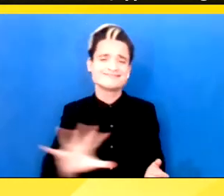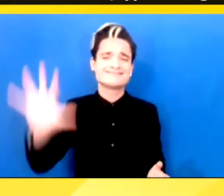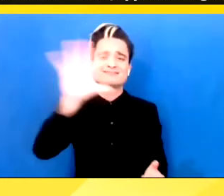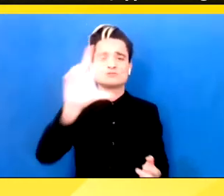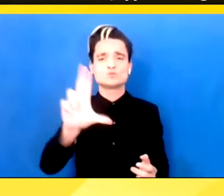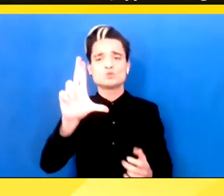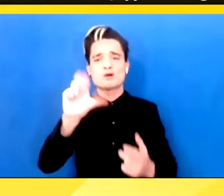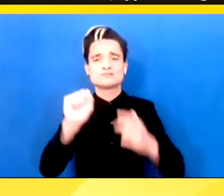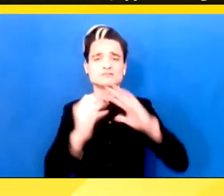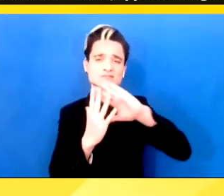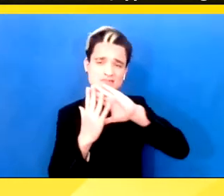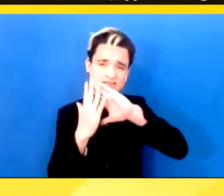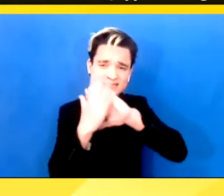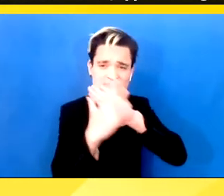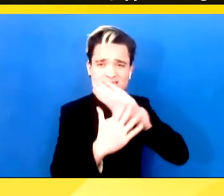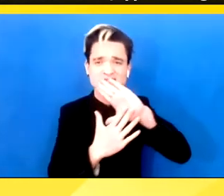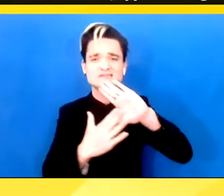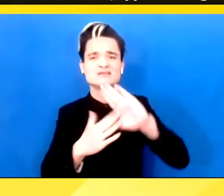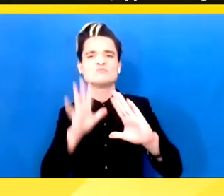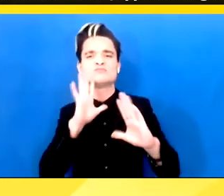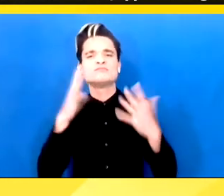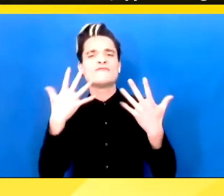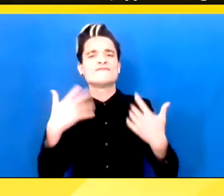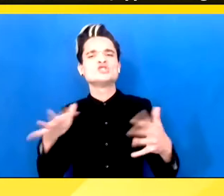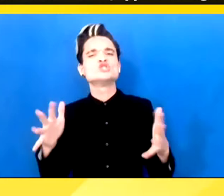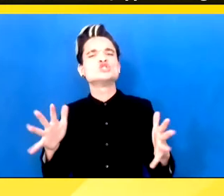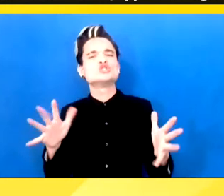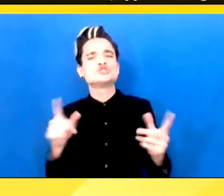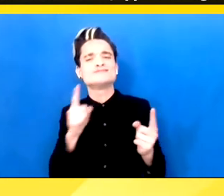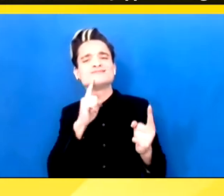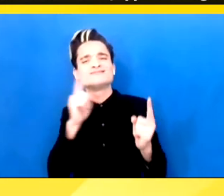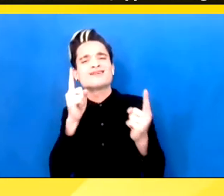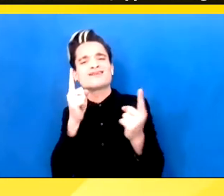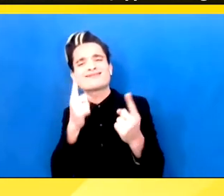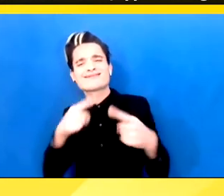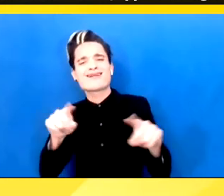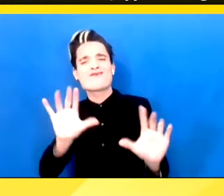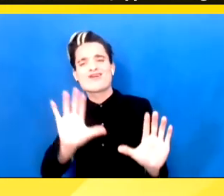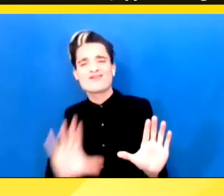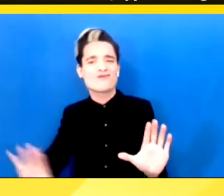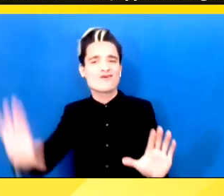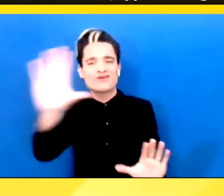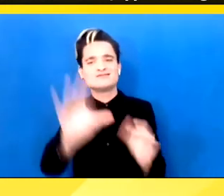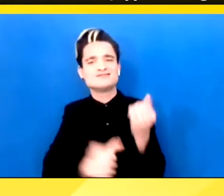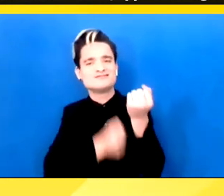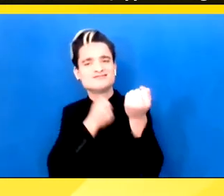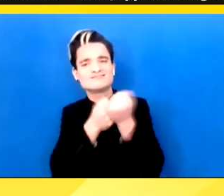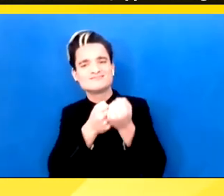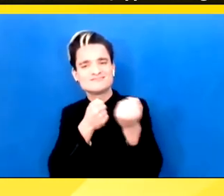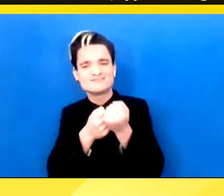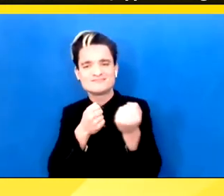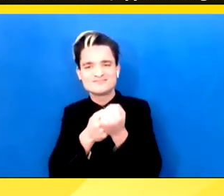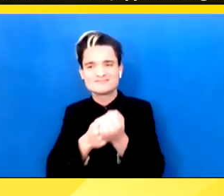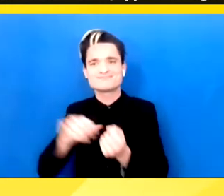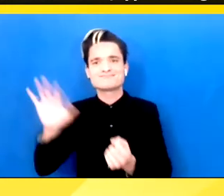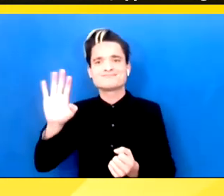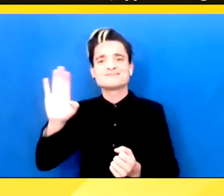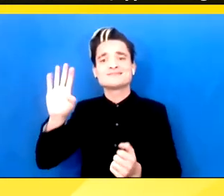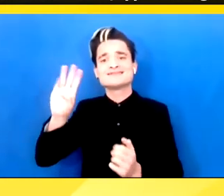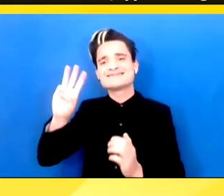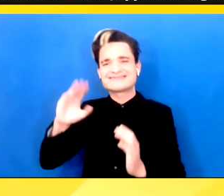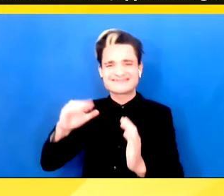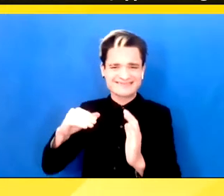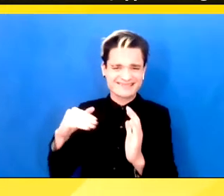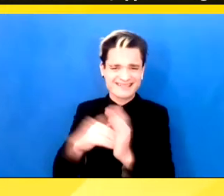with the Bessemer 6000. They are with the courageous workers who